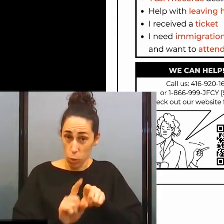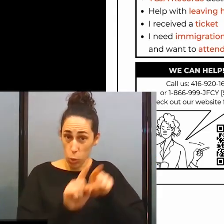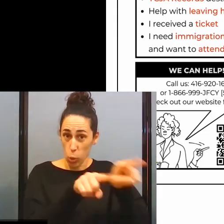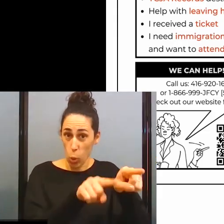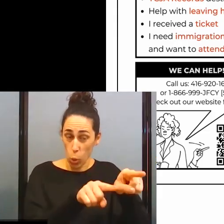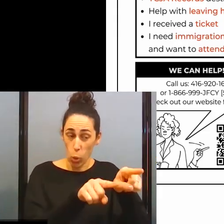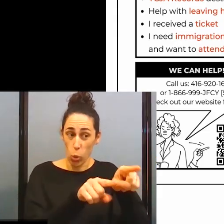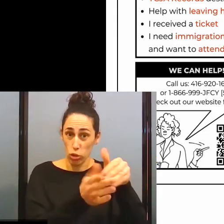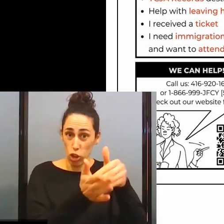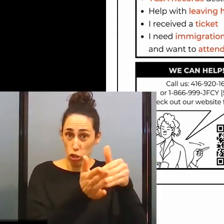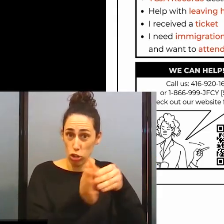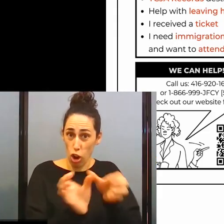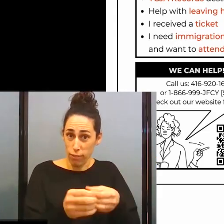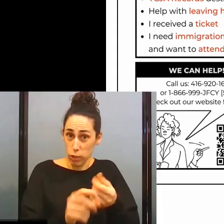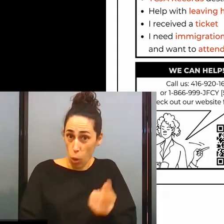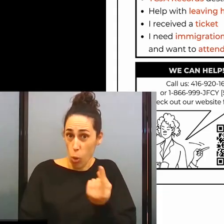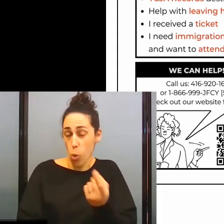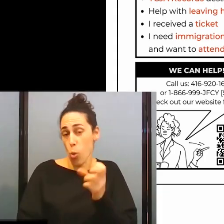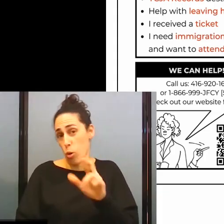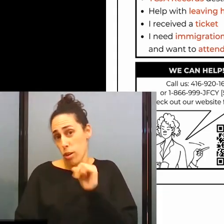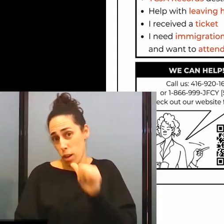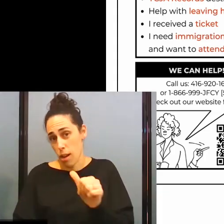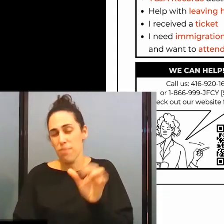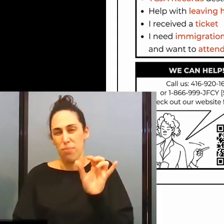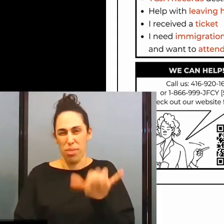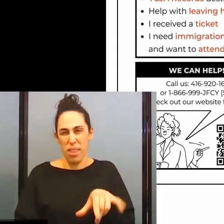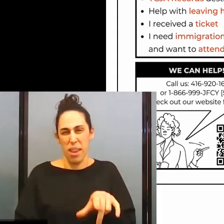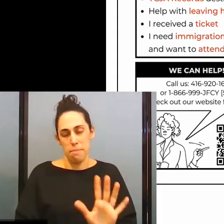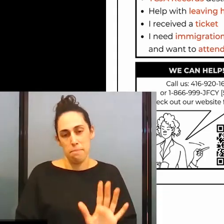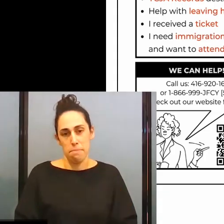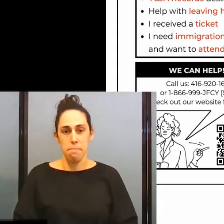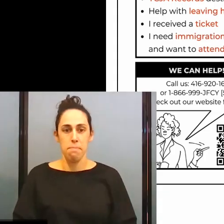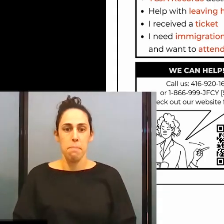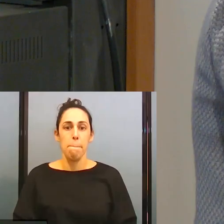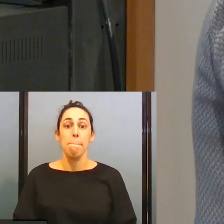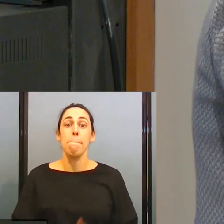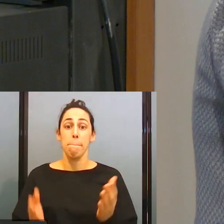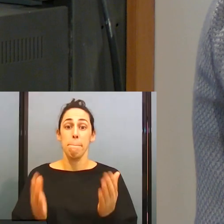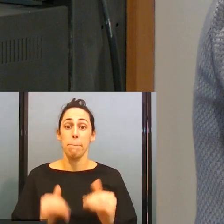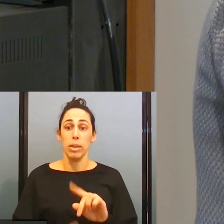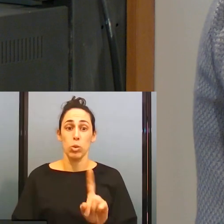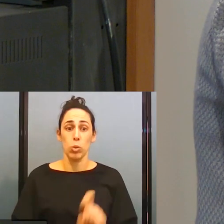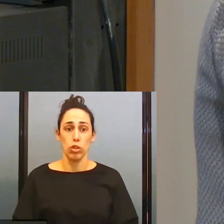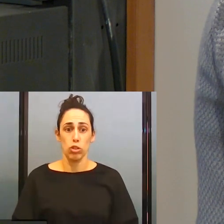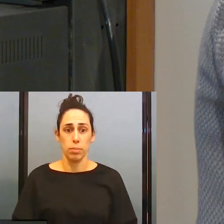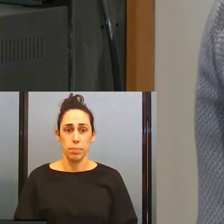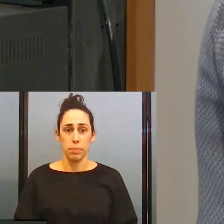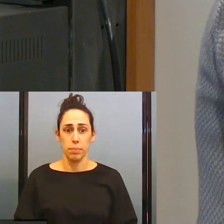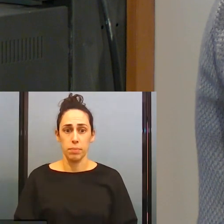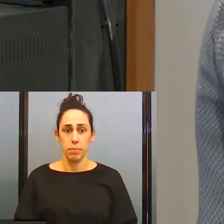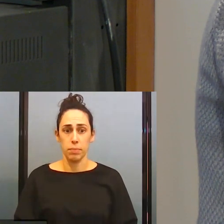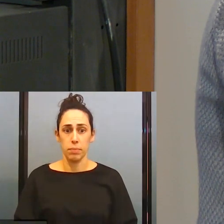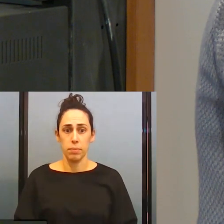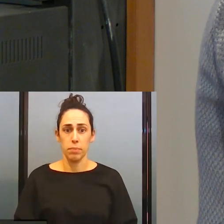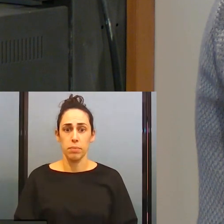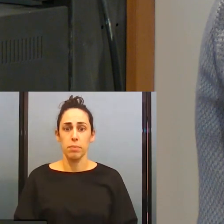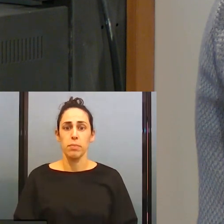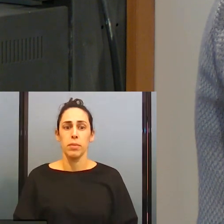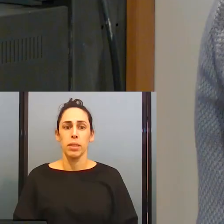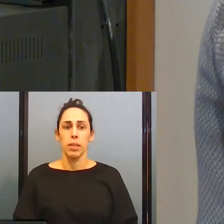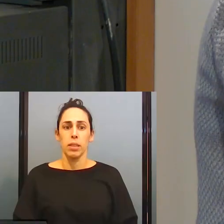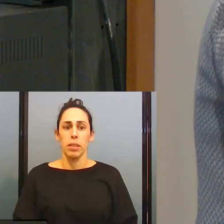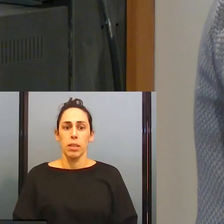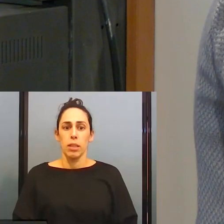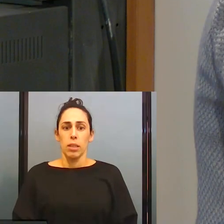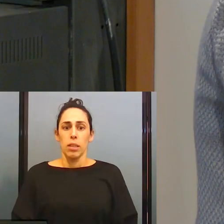CAS adjusted around the Brandon case of years of systemic failures and neglect, as well as other CAS scandals in recent